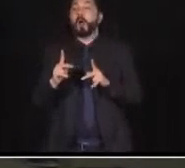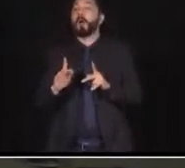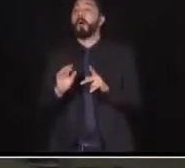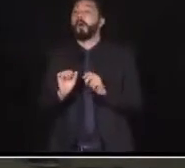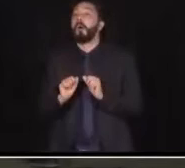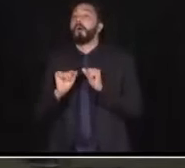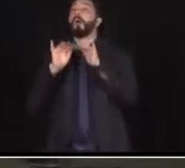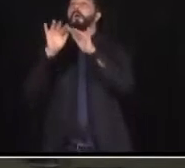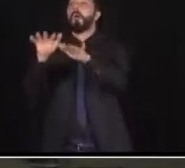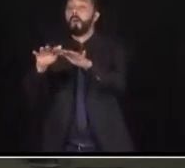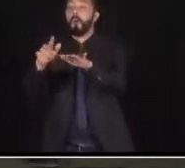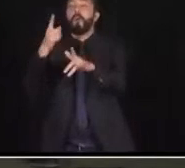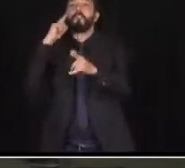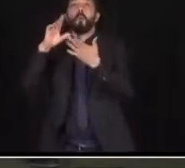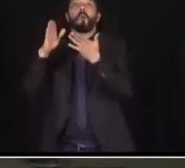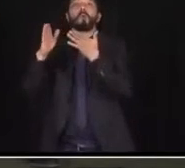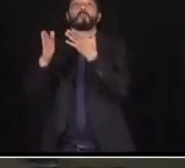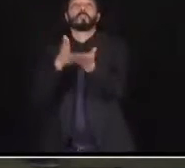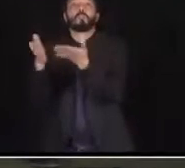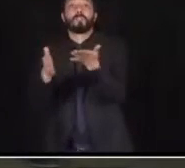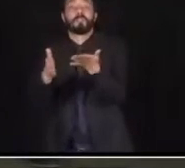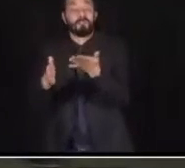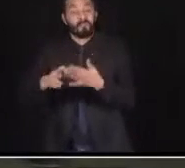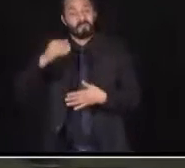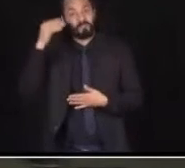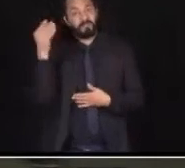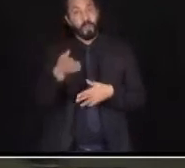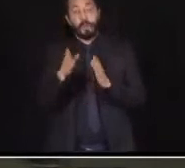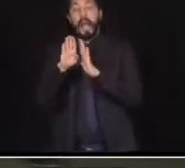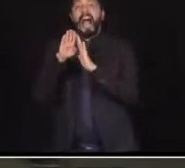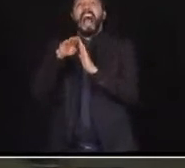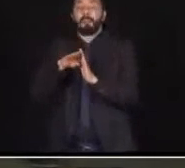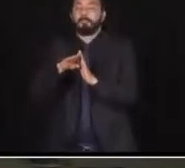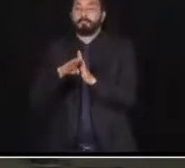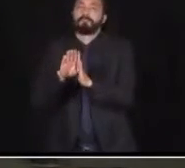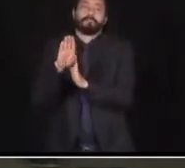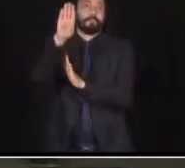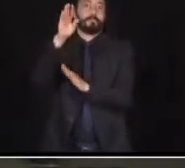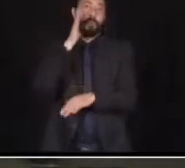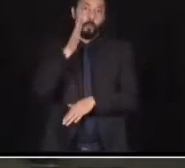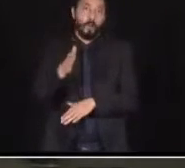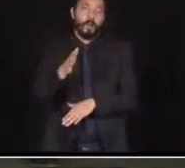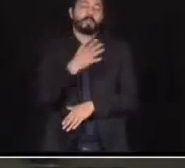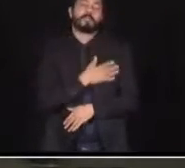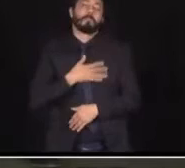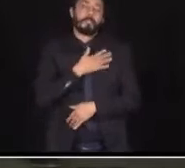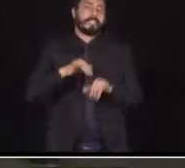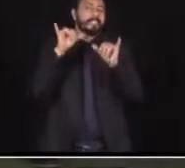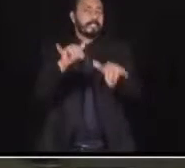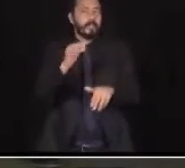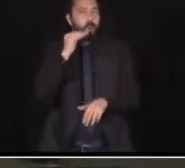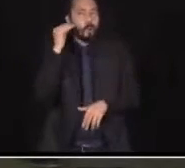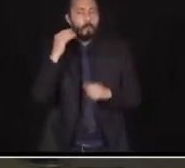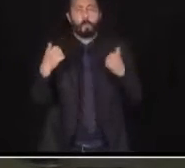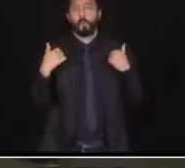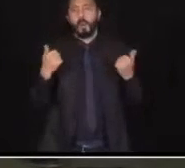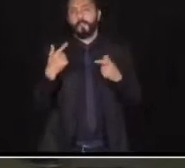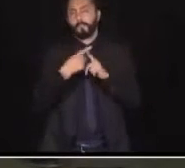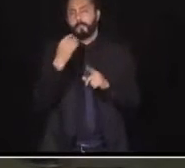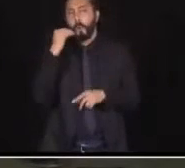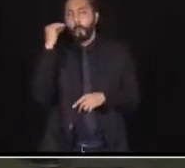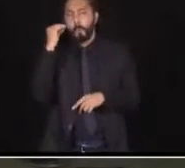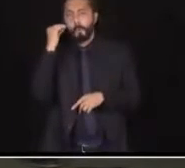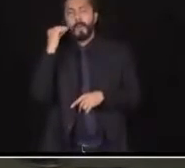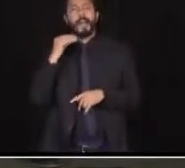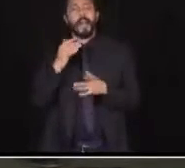only add to our numbers and add to the problem. So please stay where you are, work out at home if you're able to, and stay